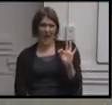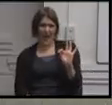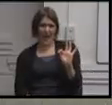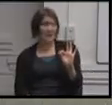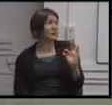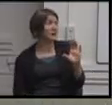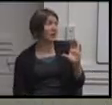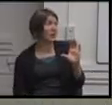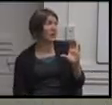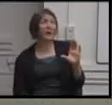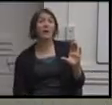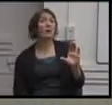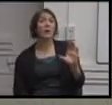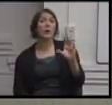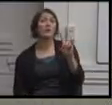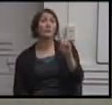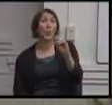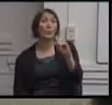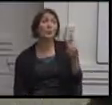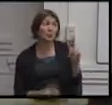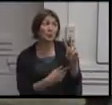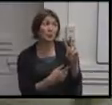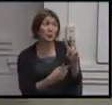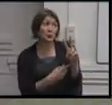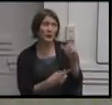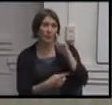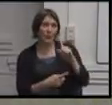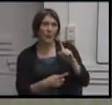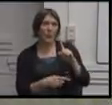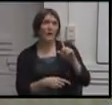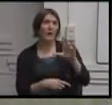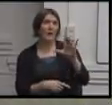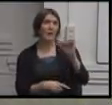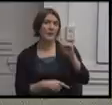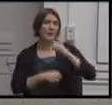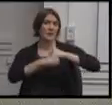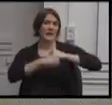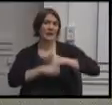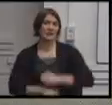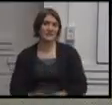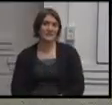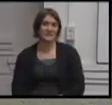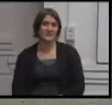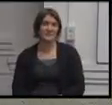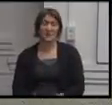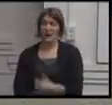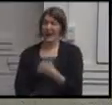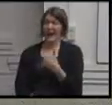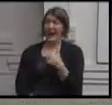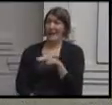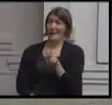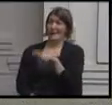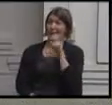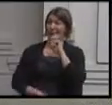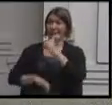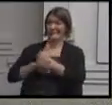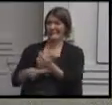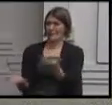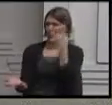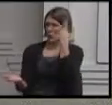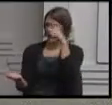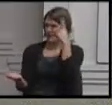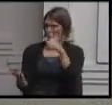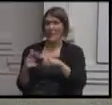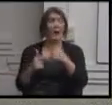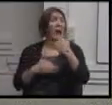Climate Protection was formed in 2002. Right. Or 2002, that's right. I didn't know where it was going to go. And then when